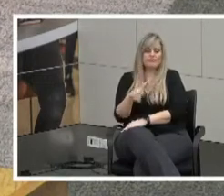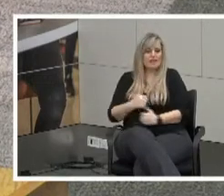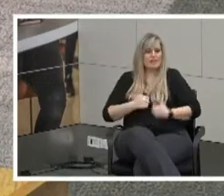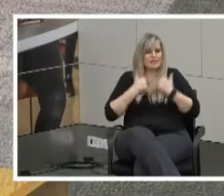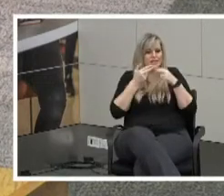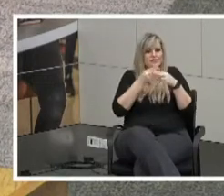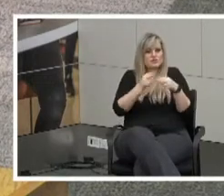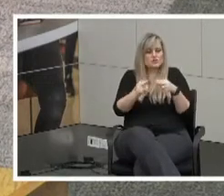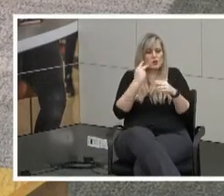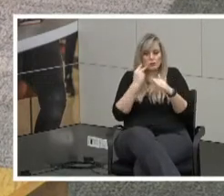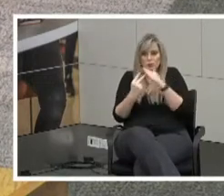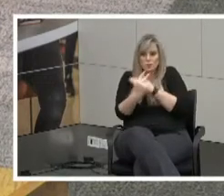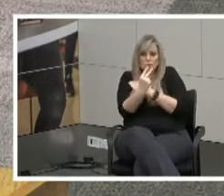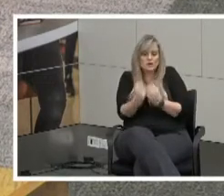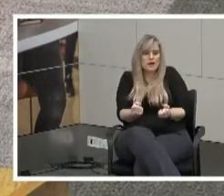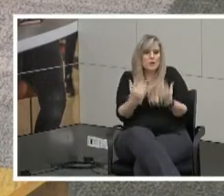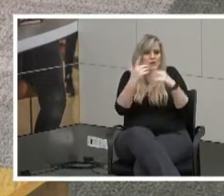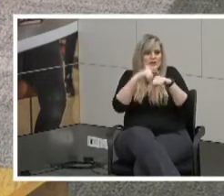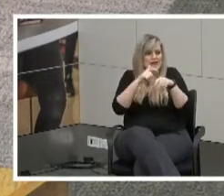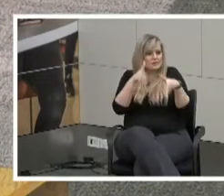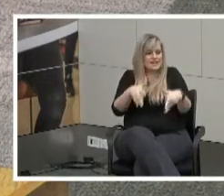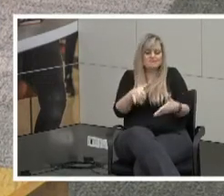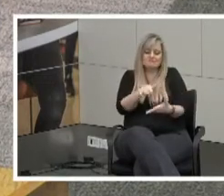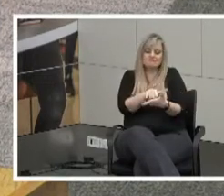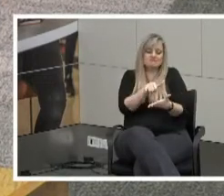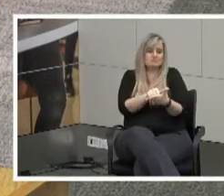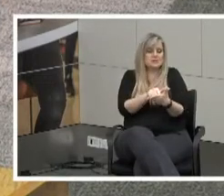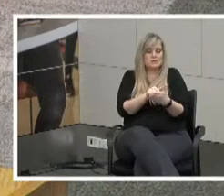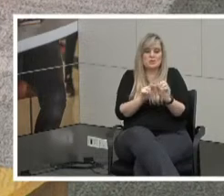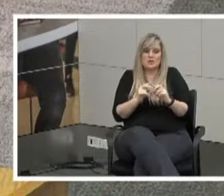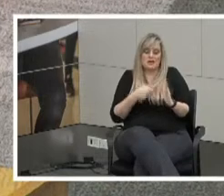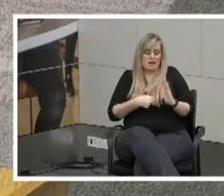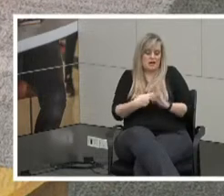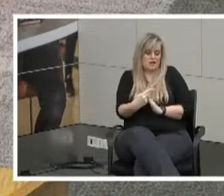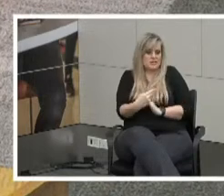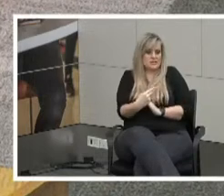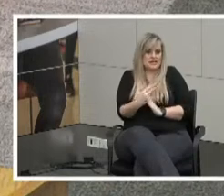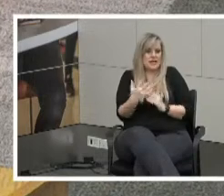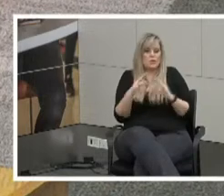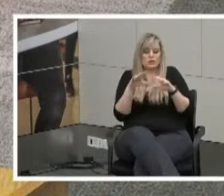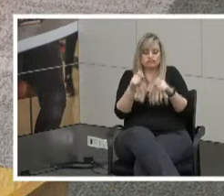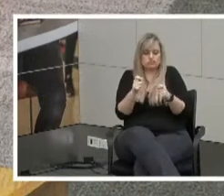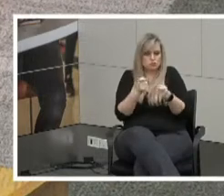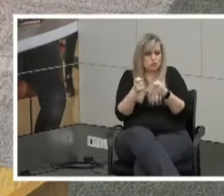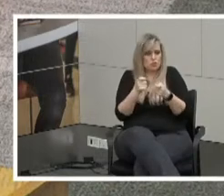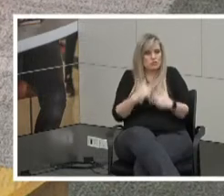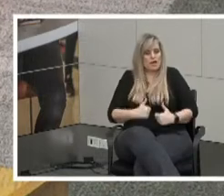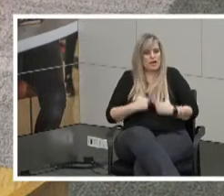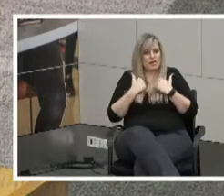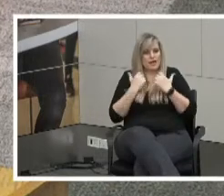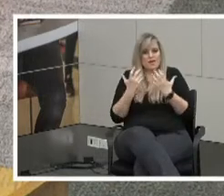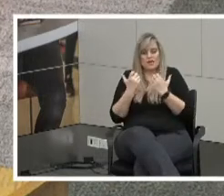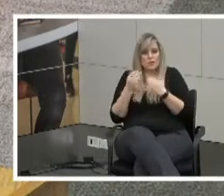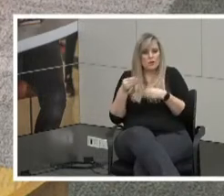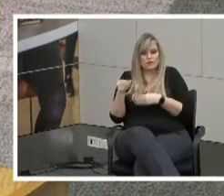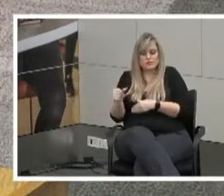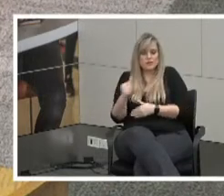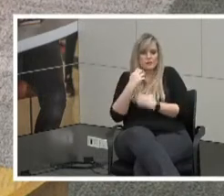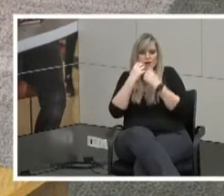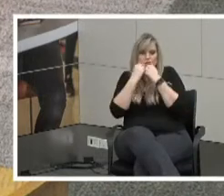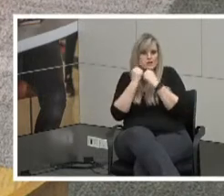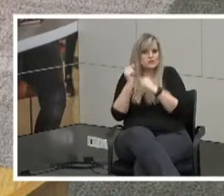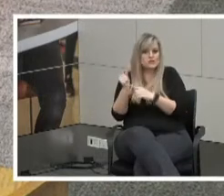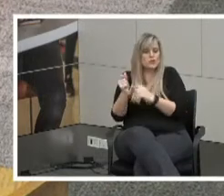and we can't predict how much time we have left frankly I yearn to reclaim my life I want to spend my precious moments with loved ones